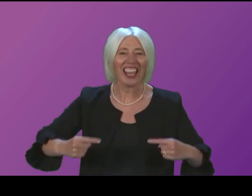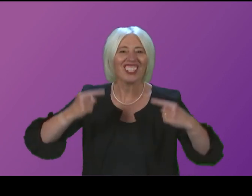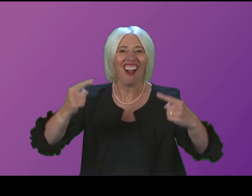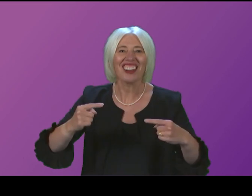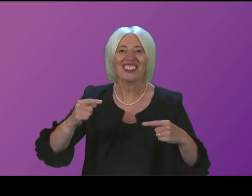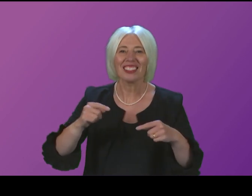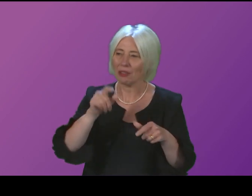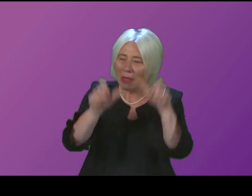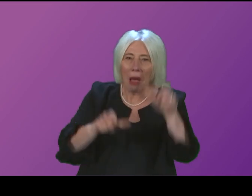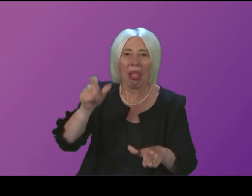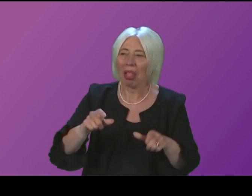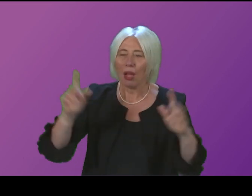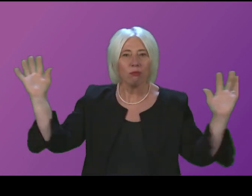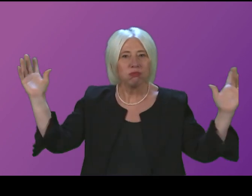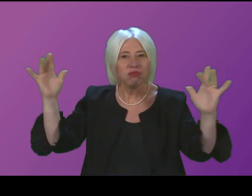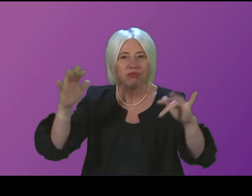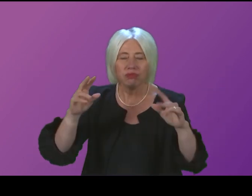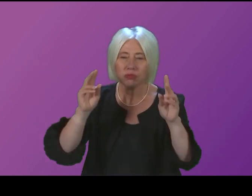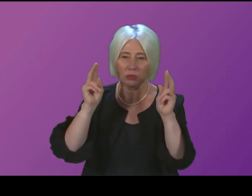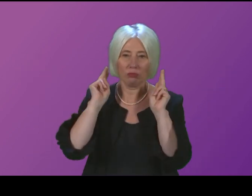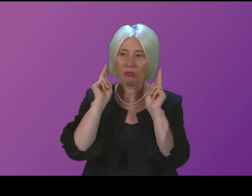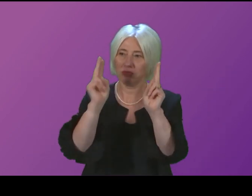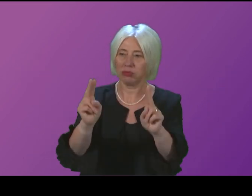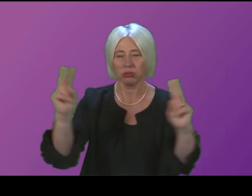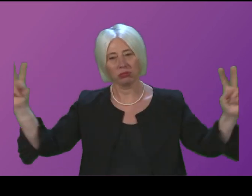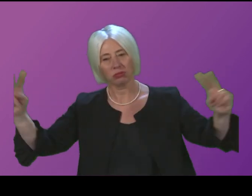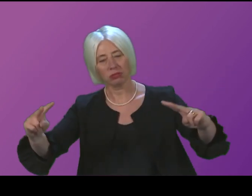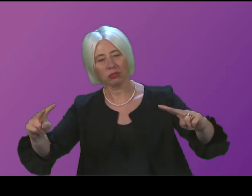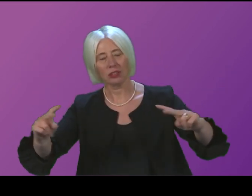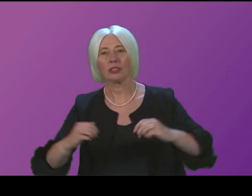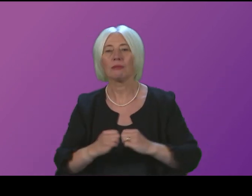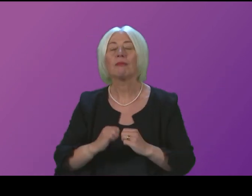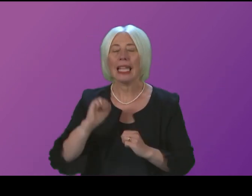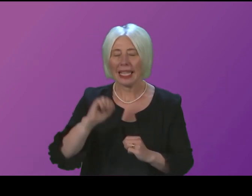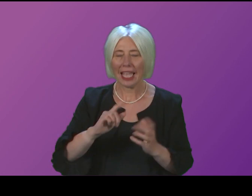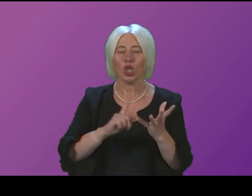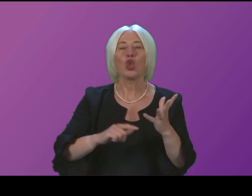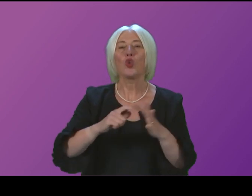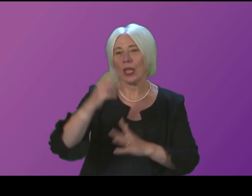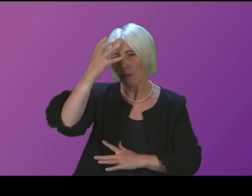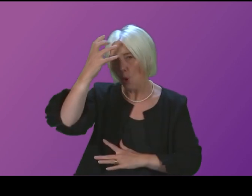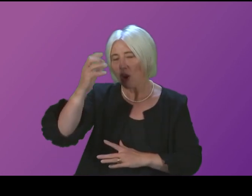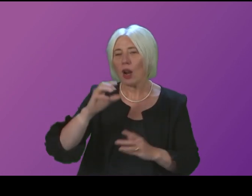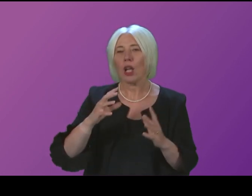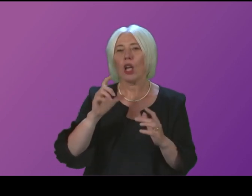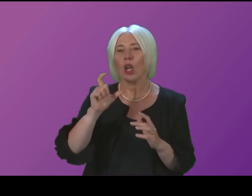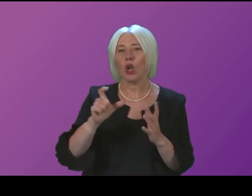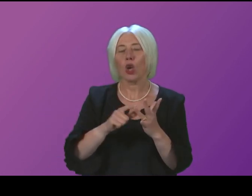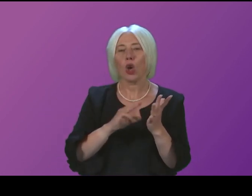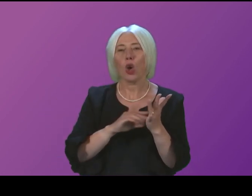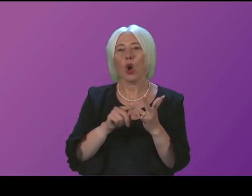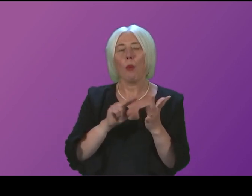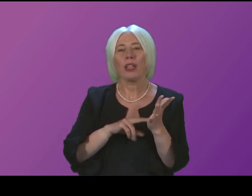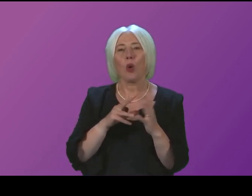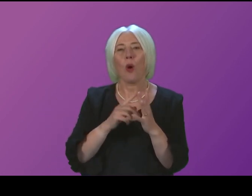their tens of thousands to line the route. Because while monarch of the United Kingdom and the Commonwealth, we know the late